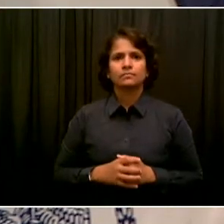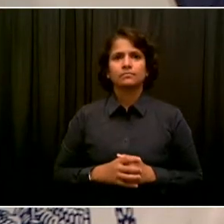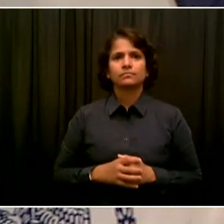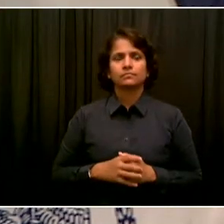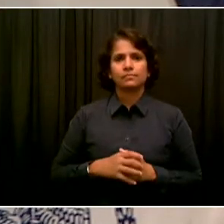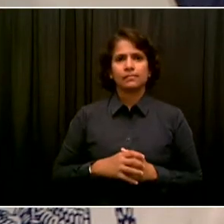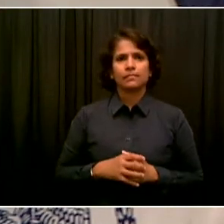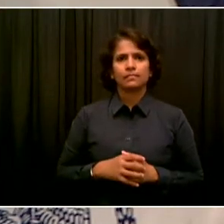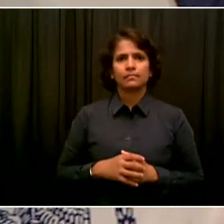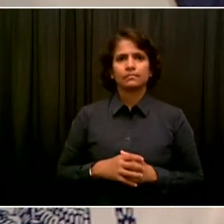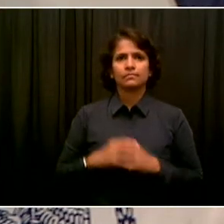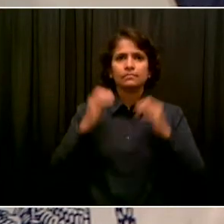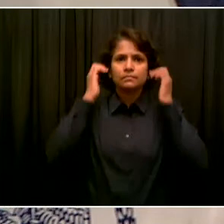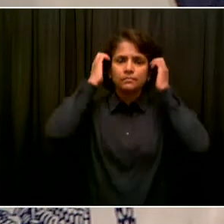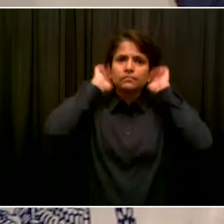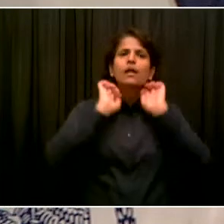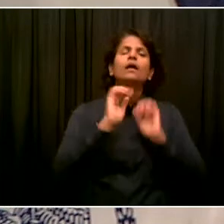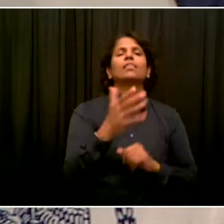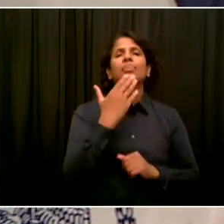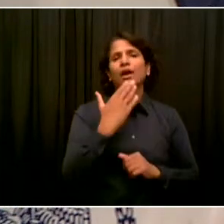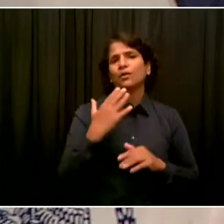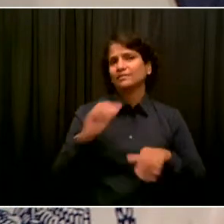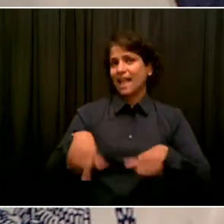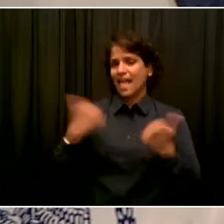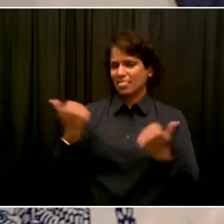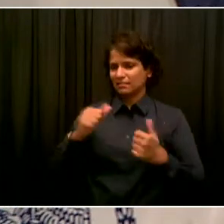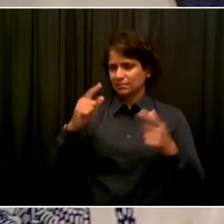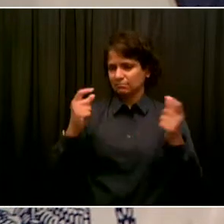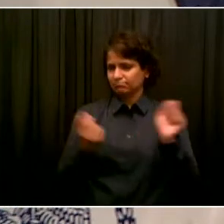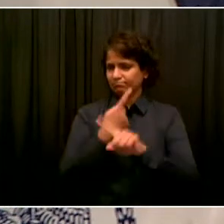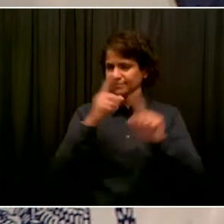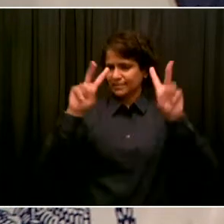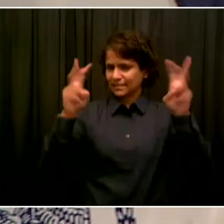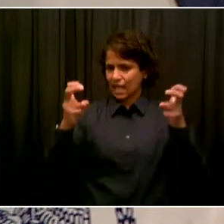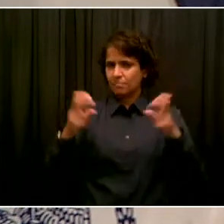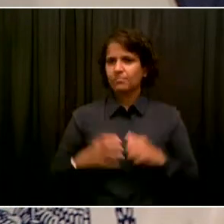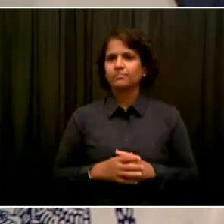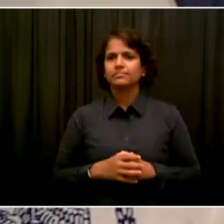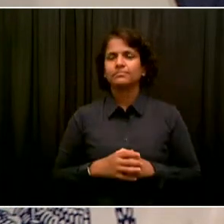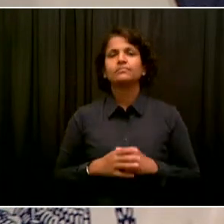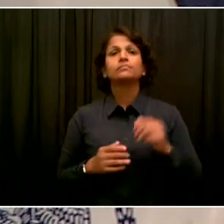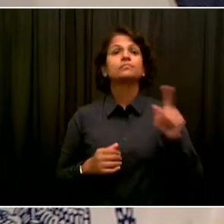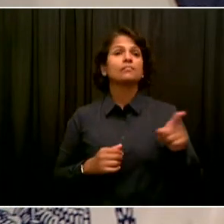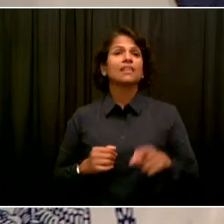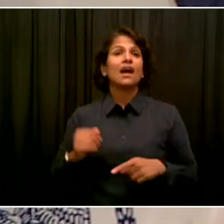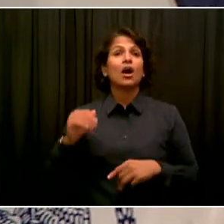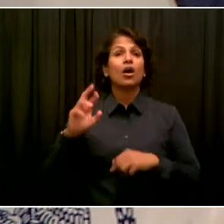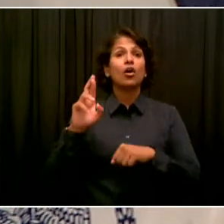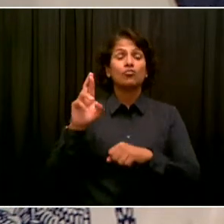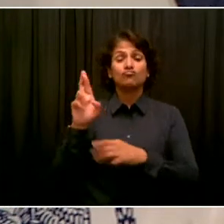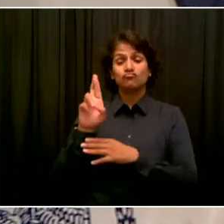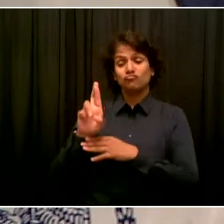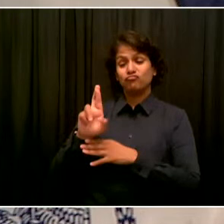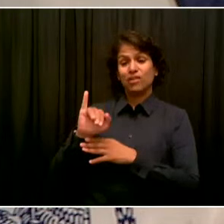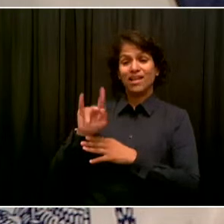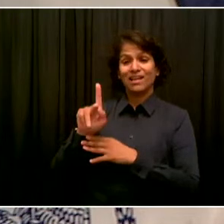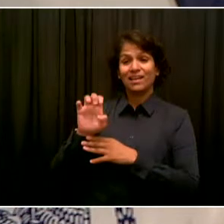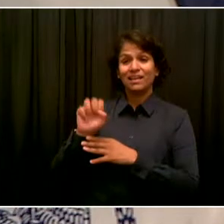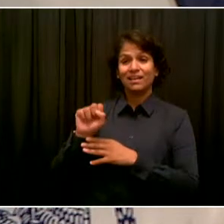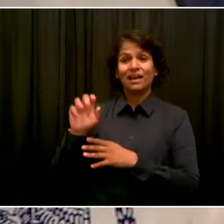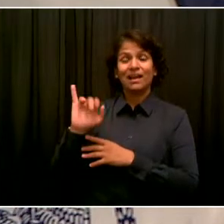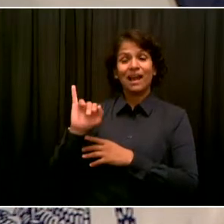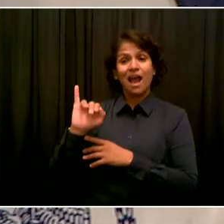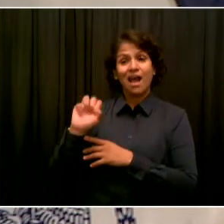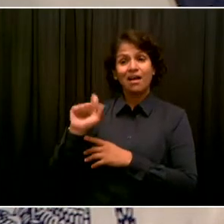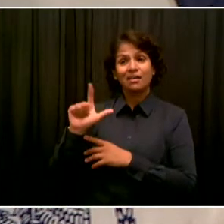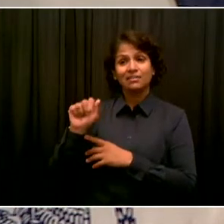Thank you. And on a different topic, with the situation going on Rikers Island, you've made no secret about the fact that you want the Less is